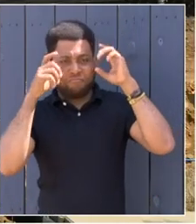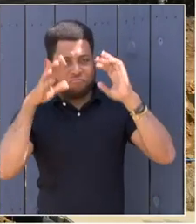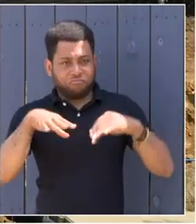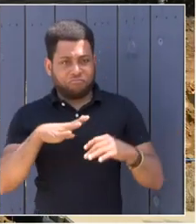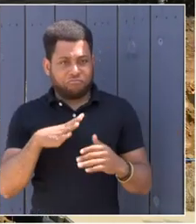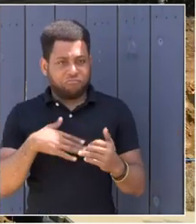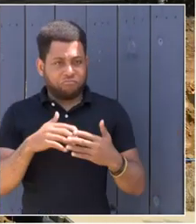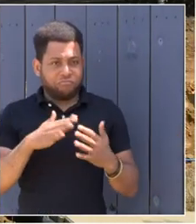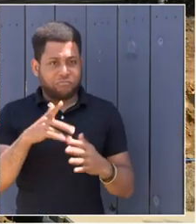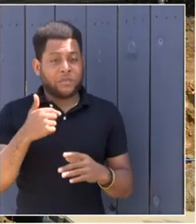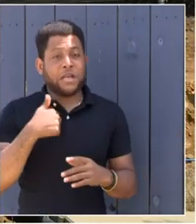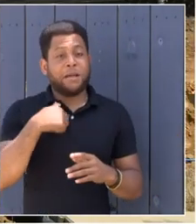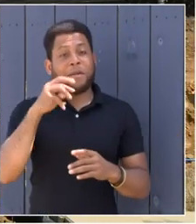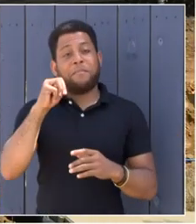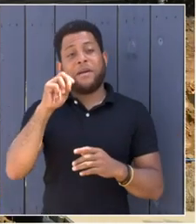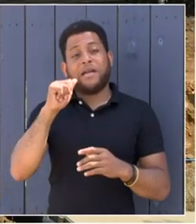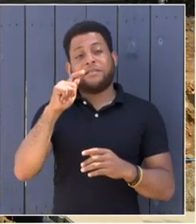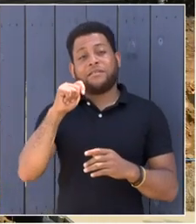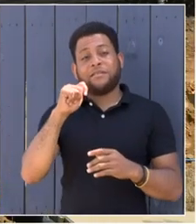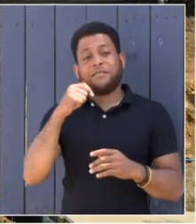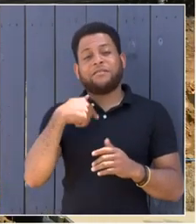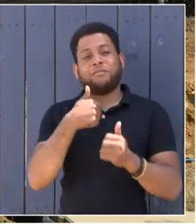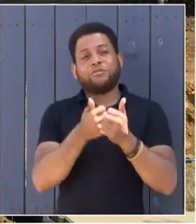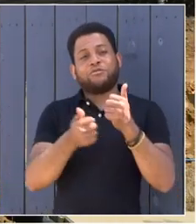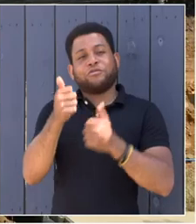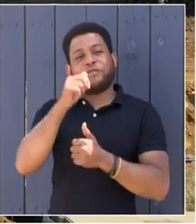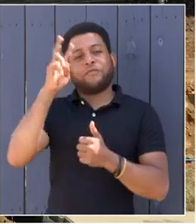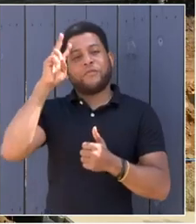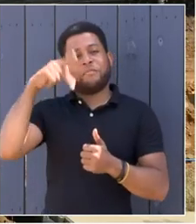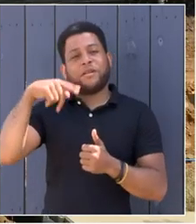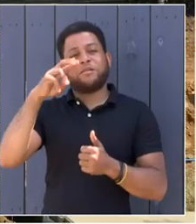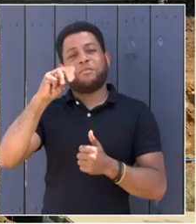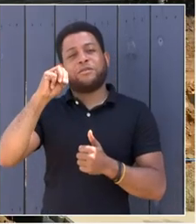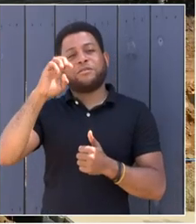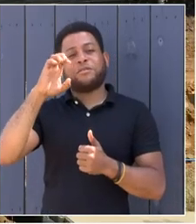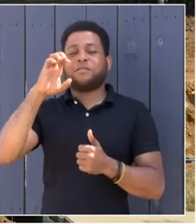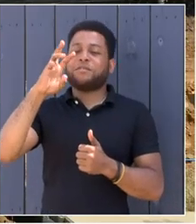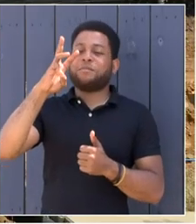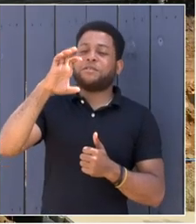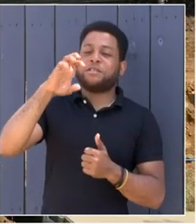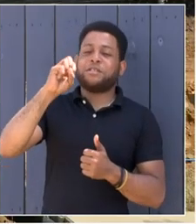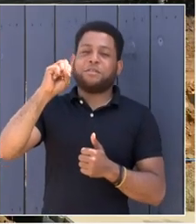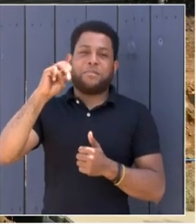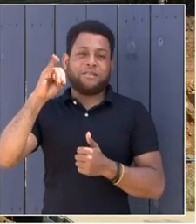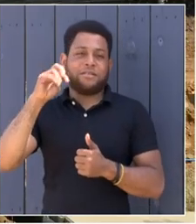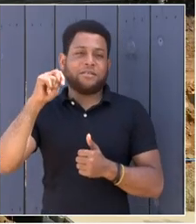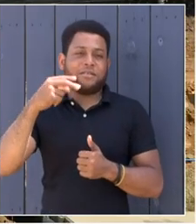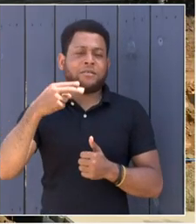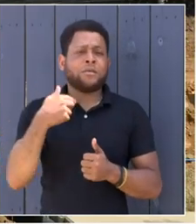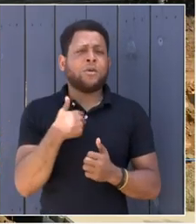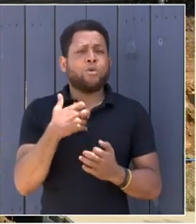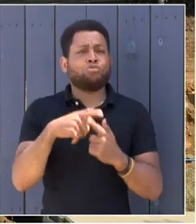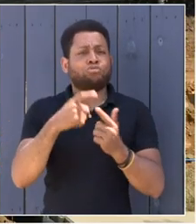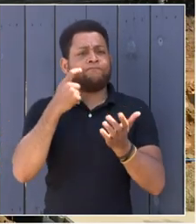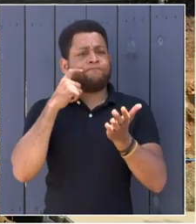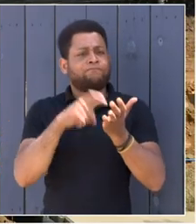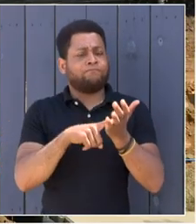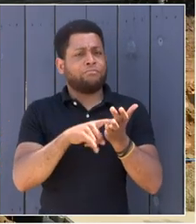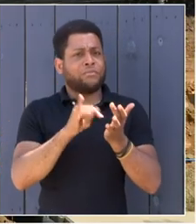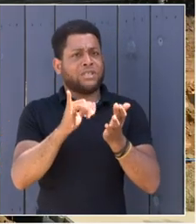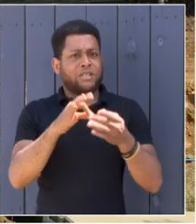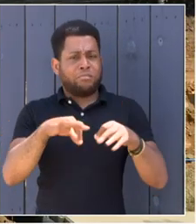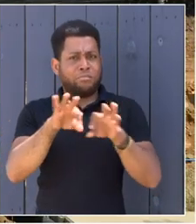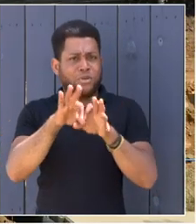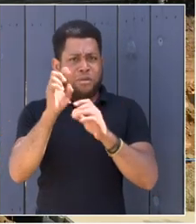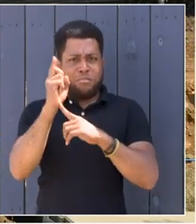President at W.C. Smith. On behalf of the Skyland Development Team, I want to welcome you to another milestone occasion for Skyland Town Center, Ward 7,